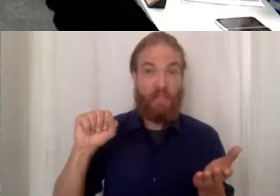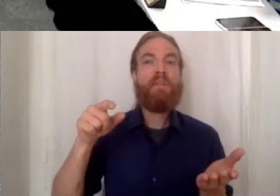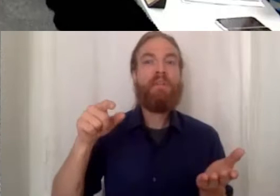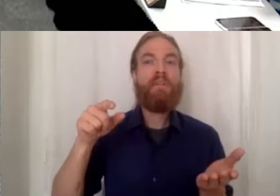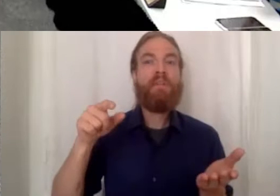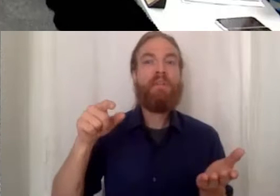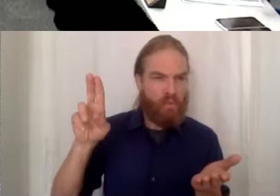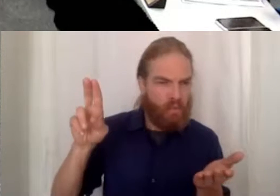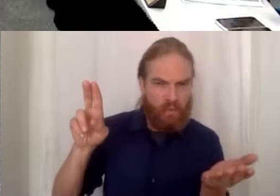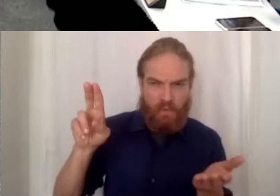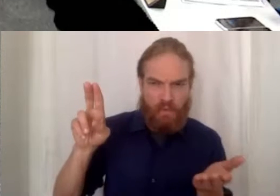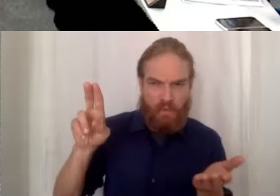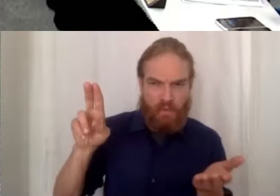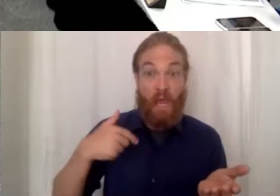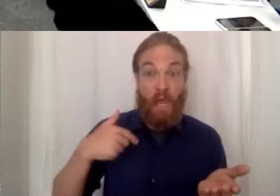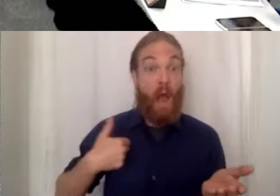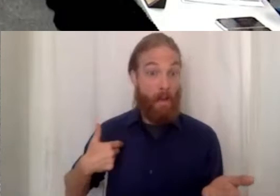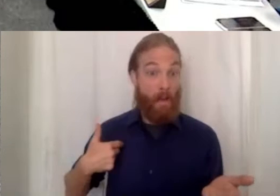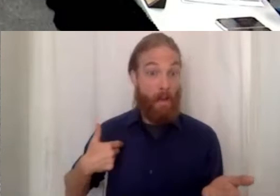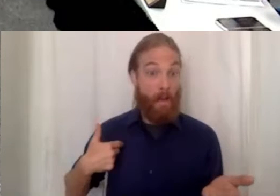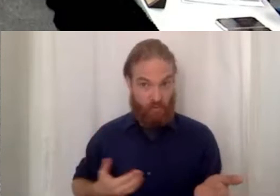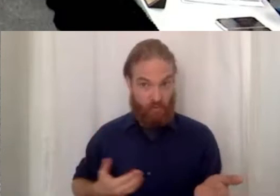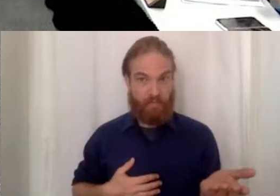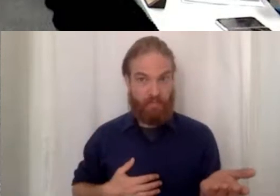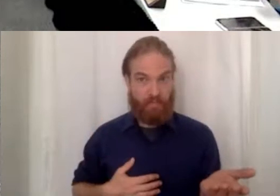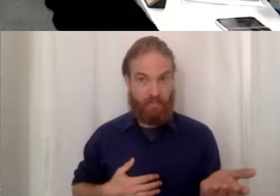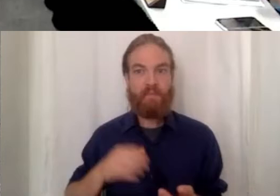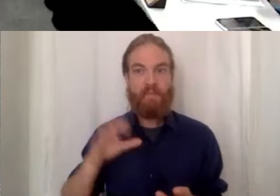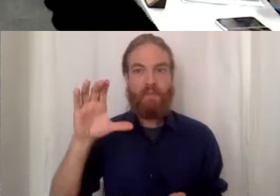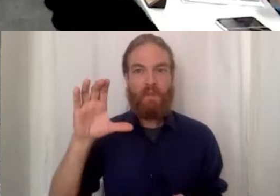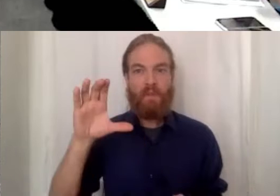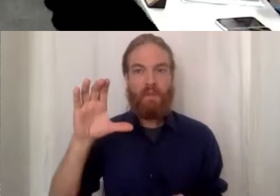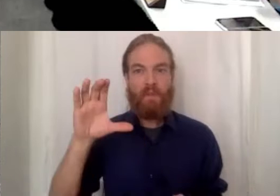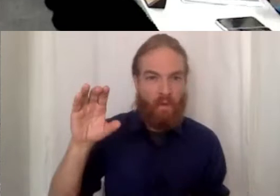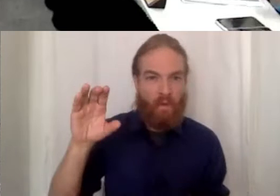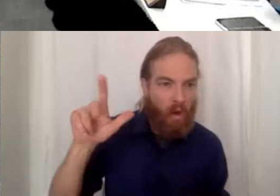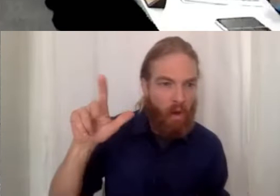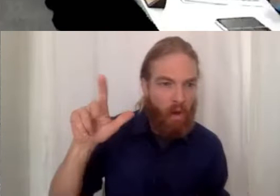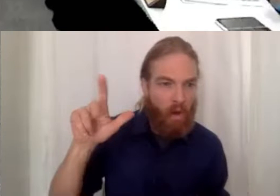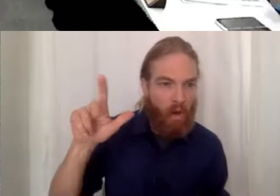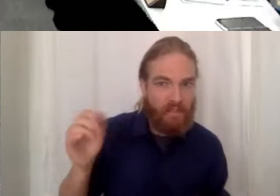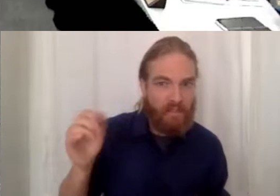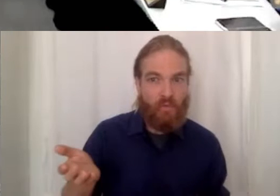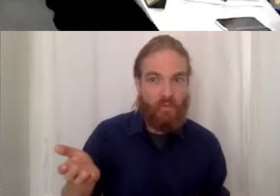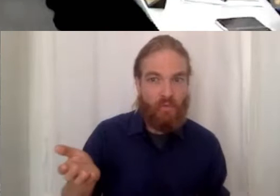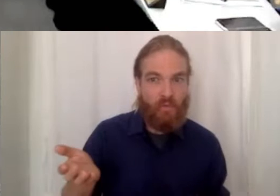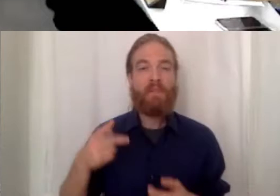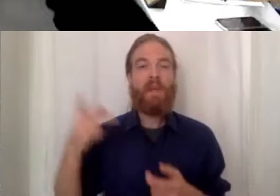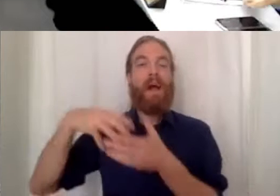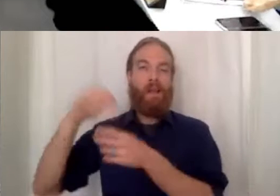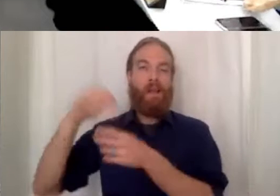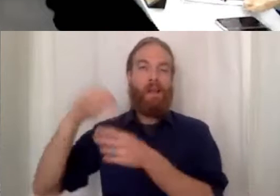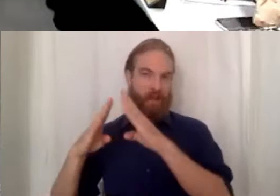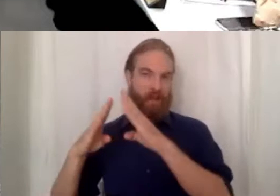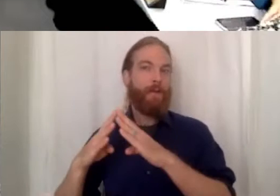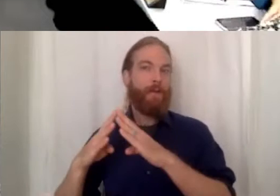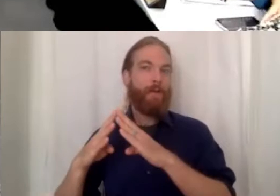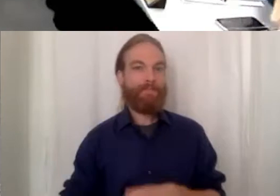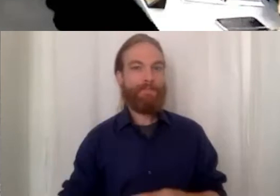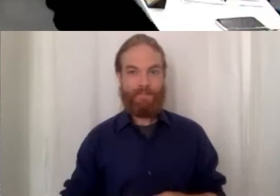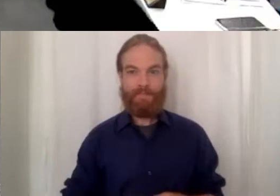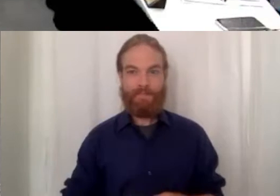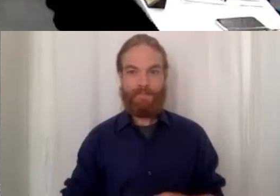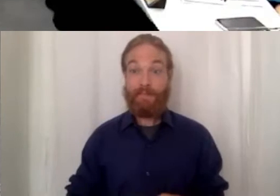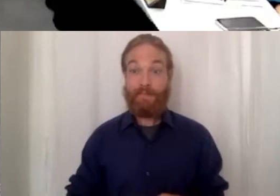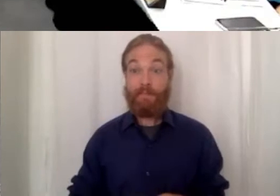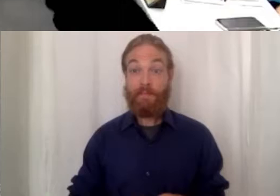chief? How about our chief? Leon, he's out of town, and we know he's out of town, and we know we're missing our other our other